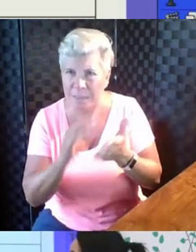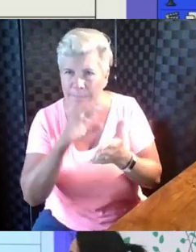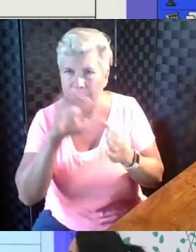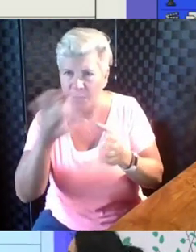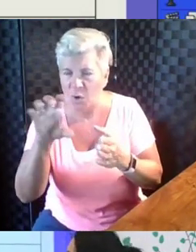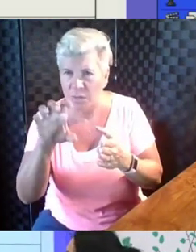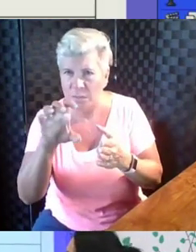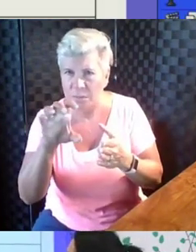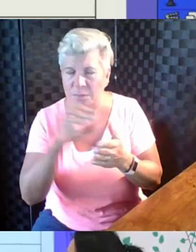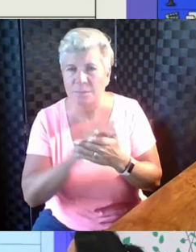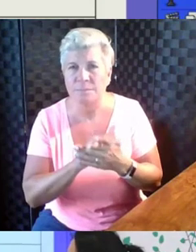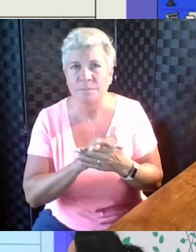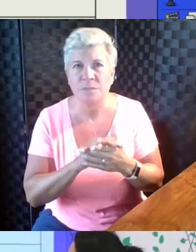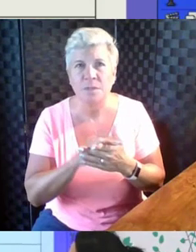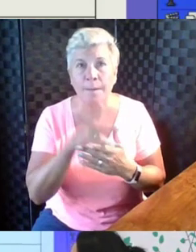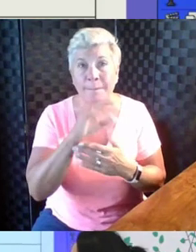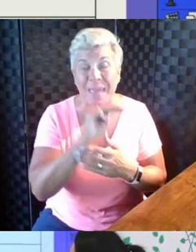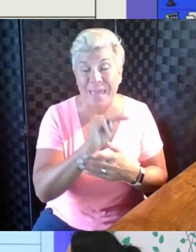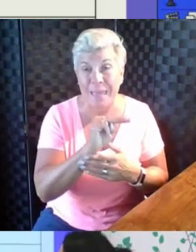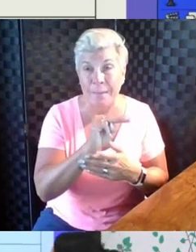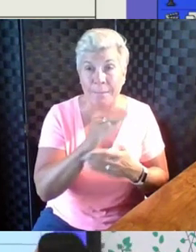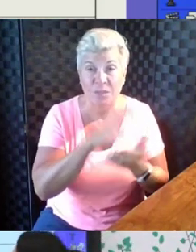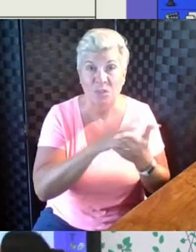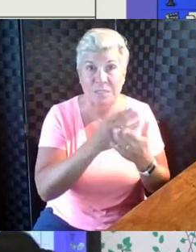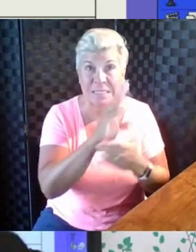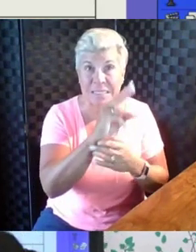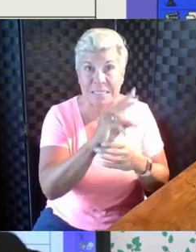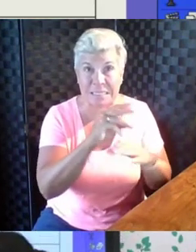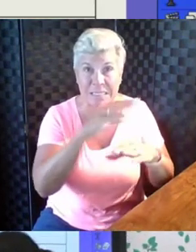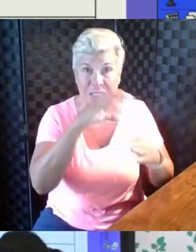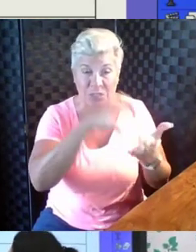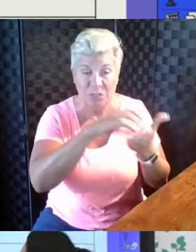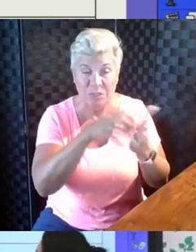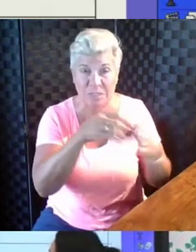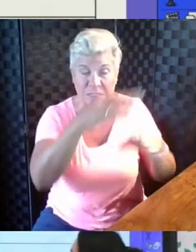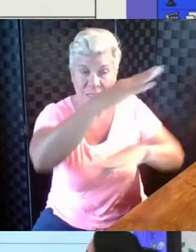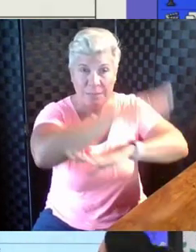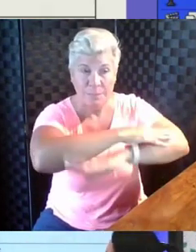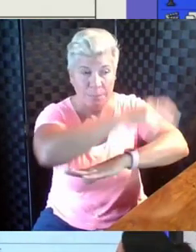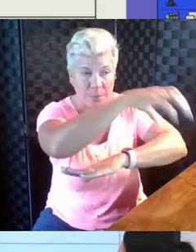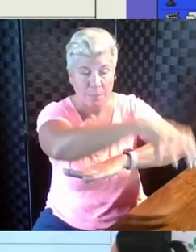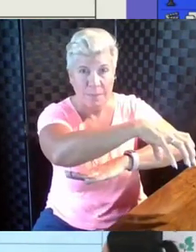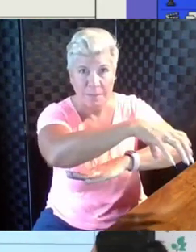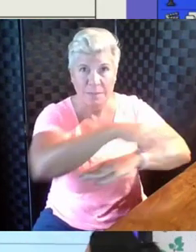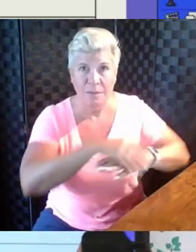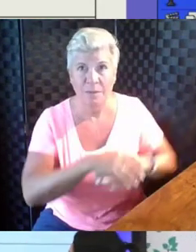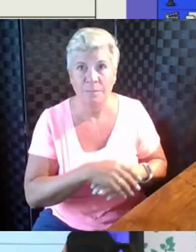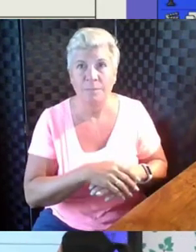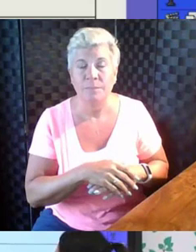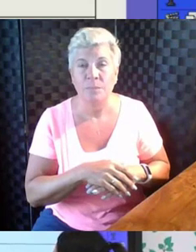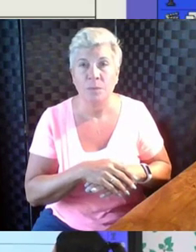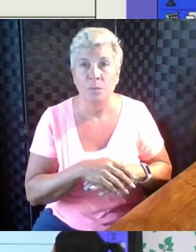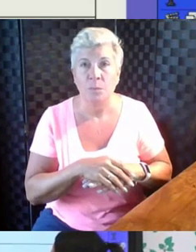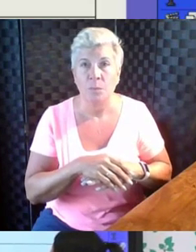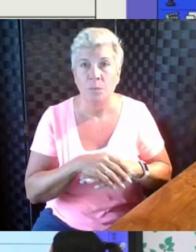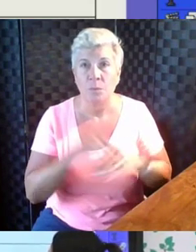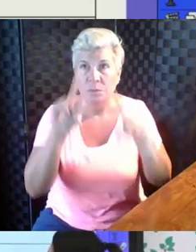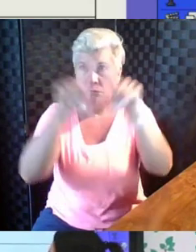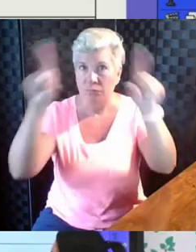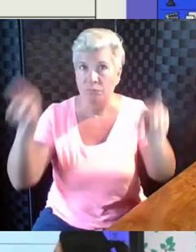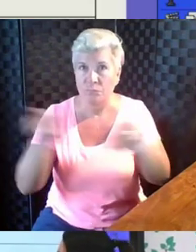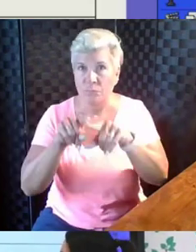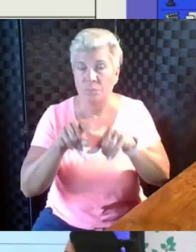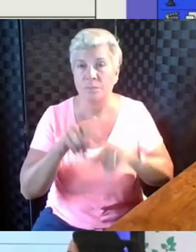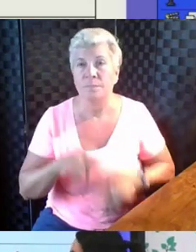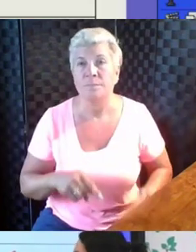here. So if Pam made 16 cookies and sat them on the counter, we're going to stop there. We're going to go ahead and draw that in our model.